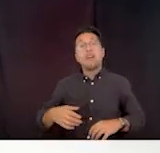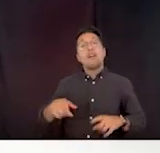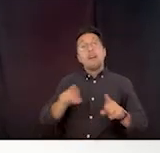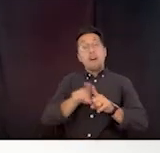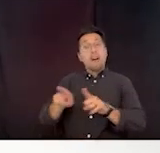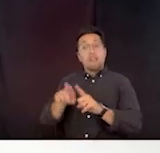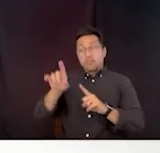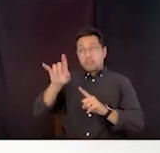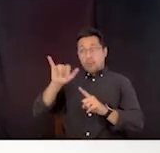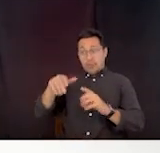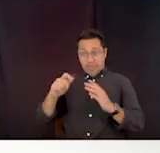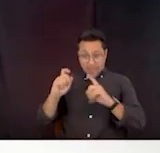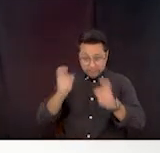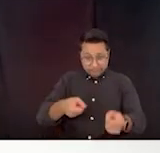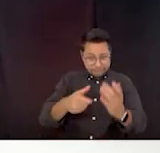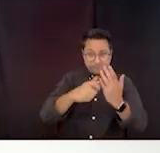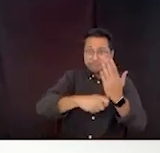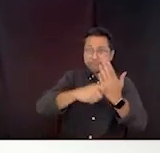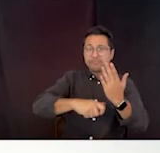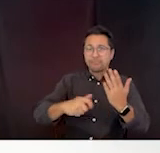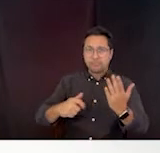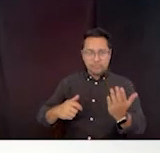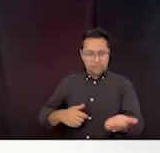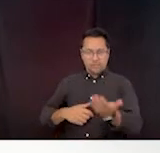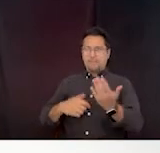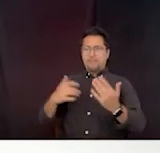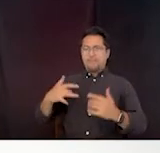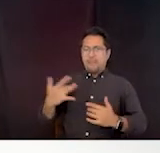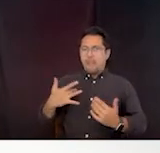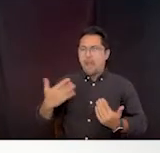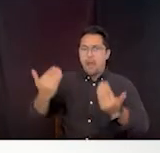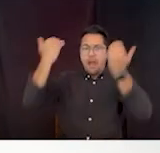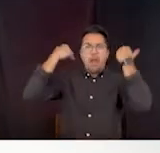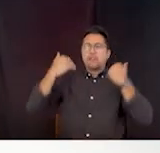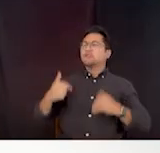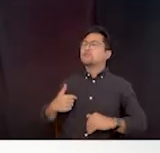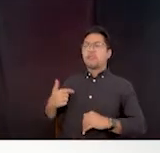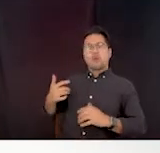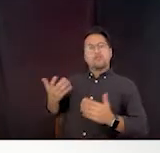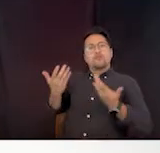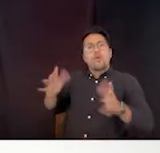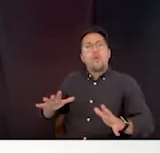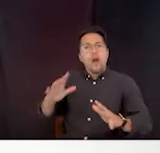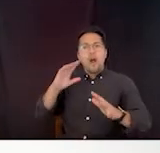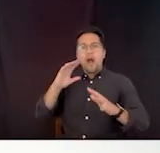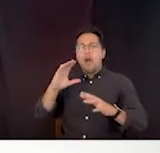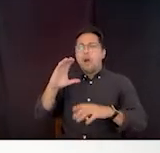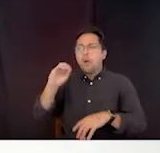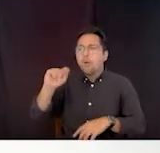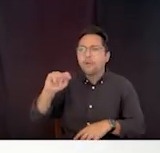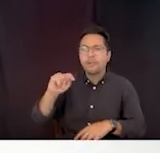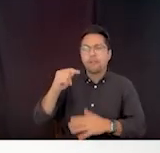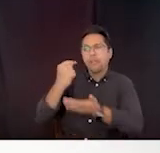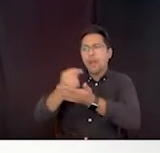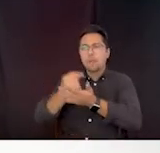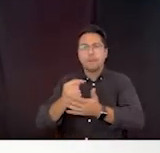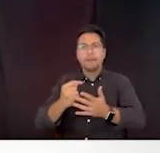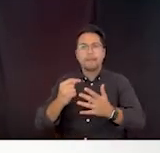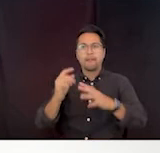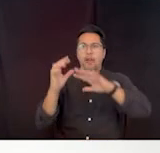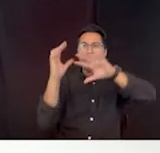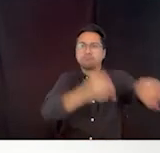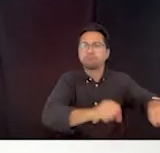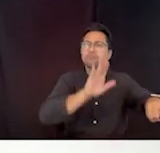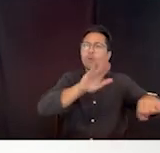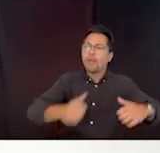want therapy or different medical-based interventions to take over your life. So you have to kind of think about, what's the priority need for my